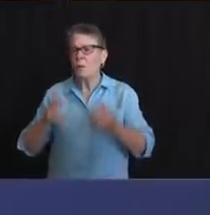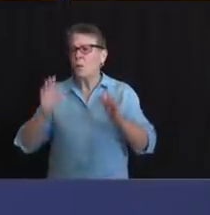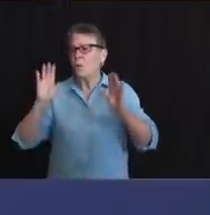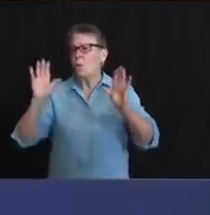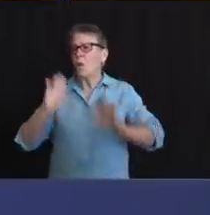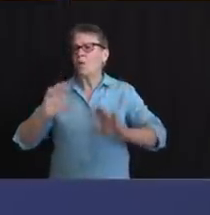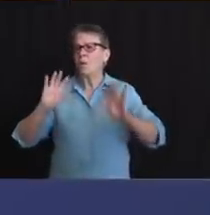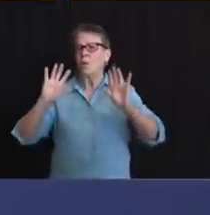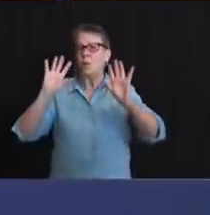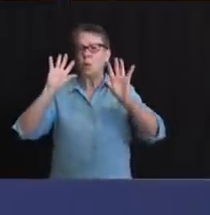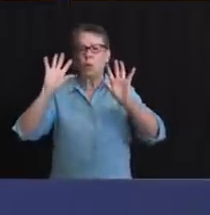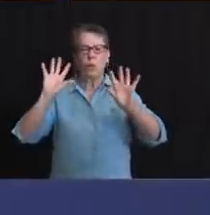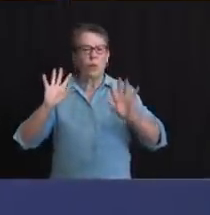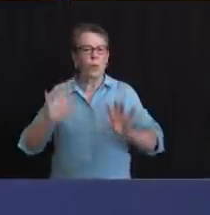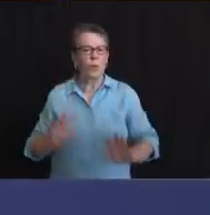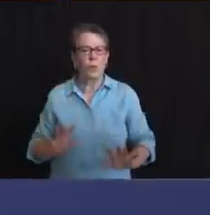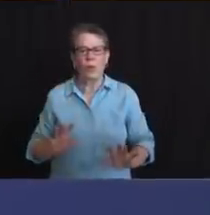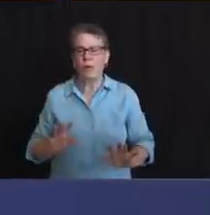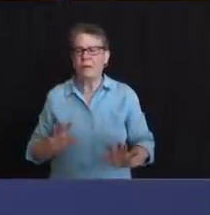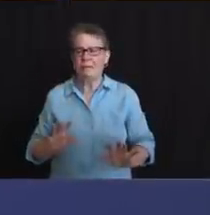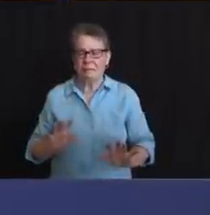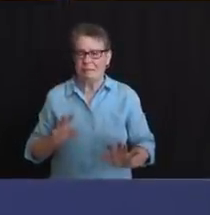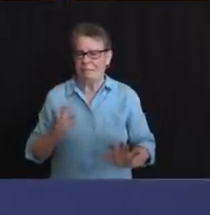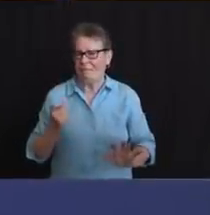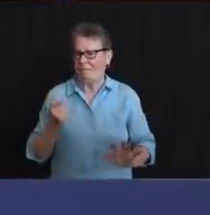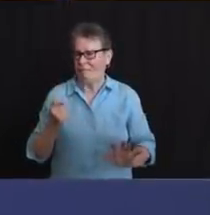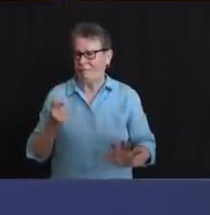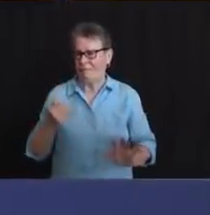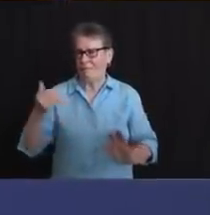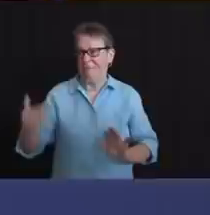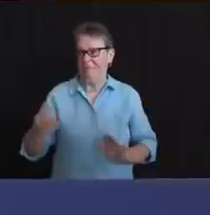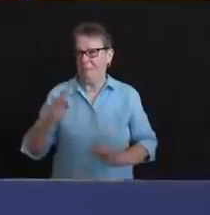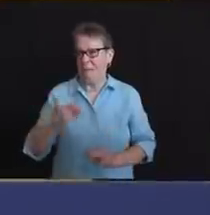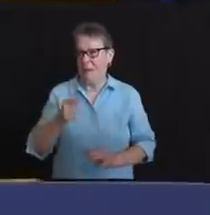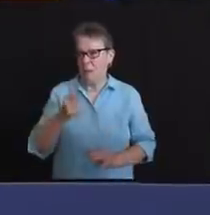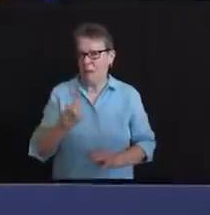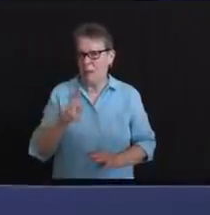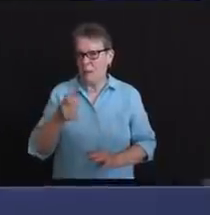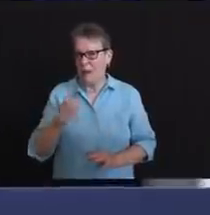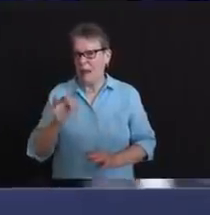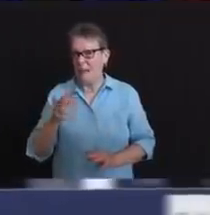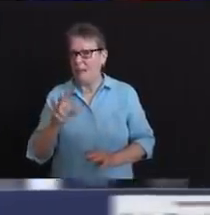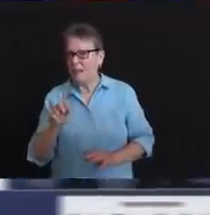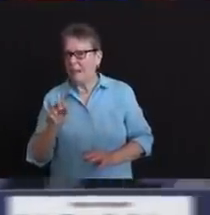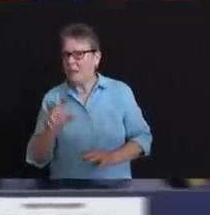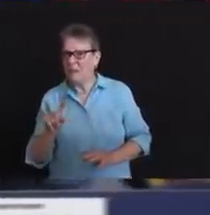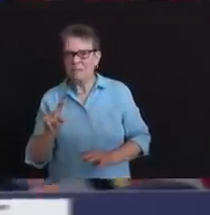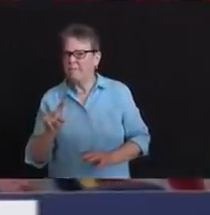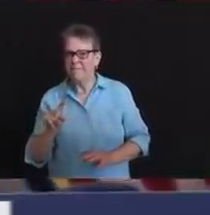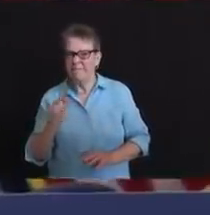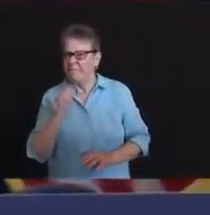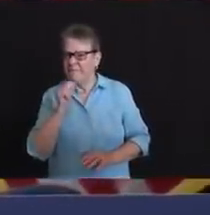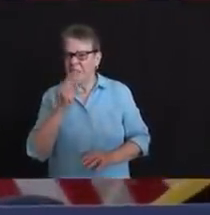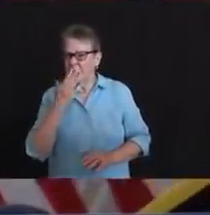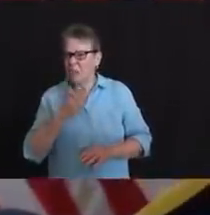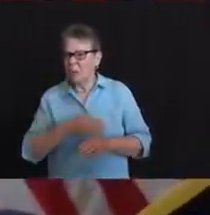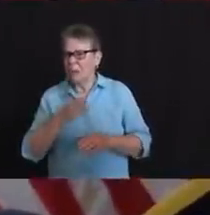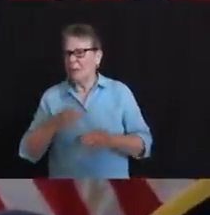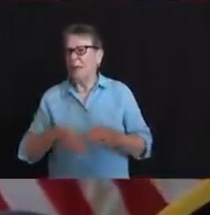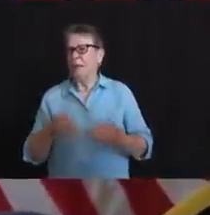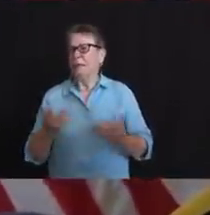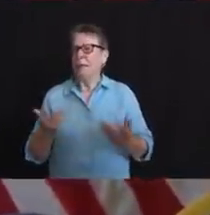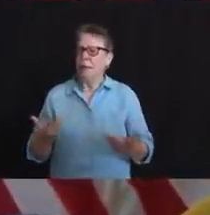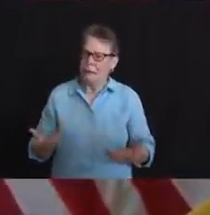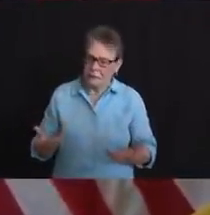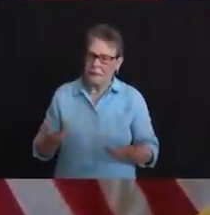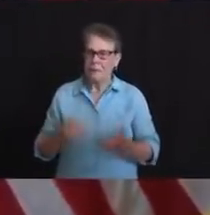gotta call you out. So all the above, please take it away. Great to be Thank with you, Governor. Good afternoon. Since we last met,